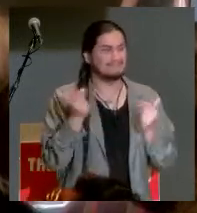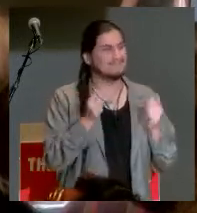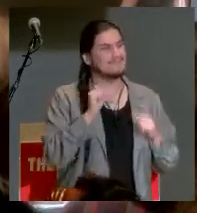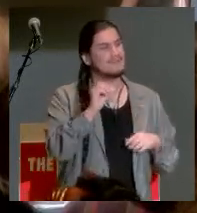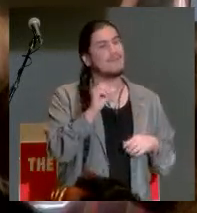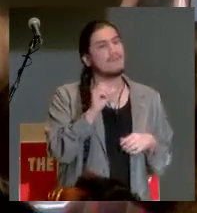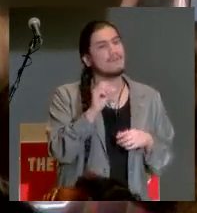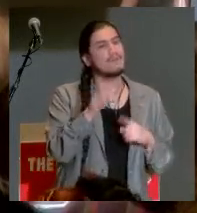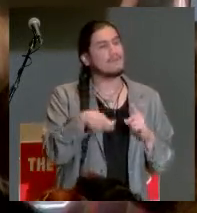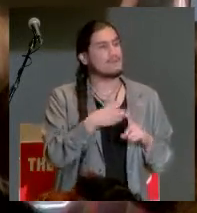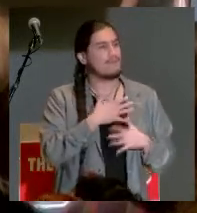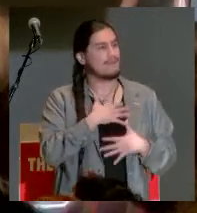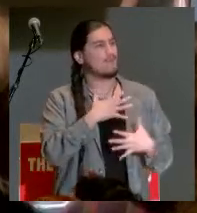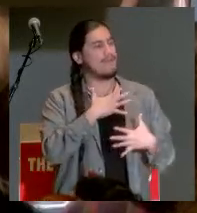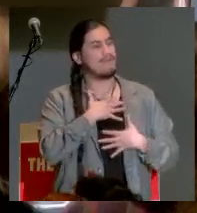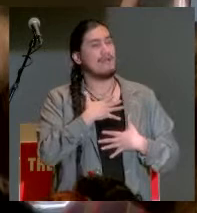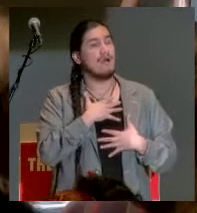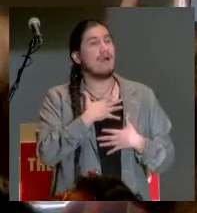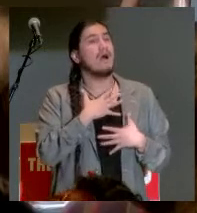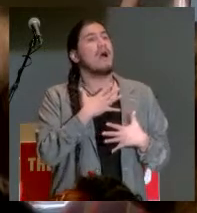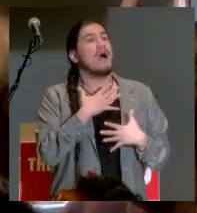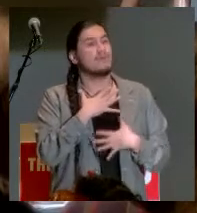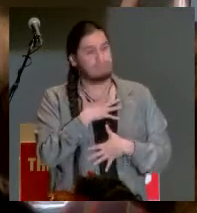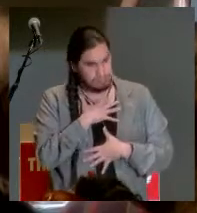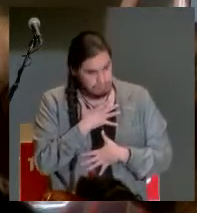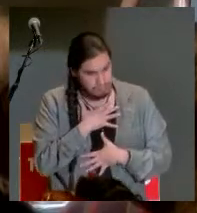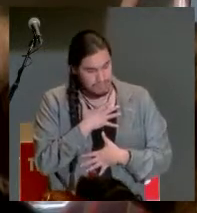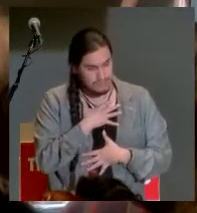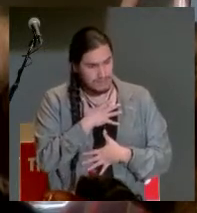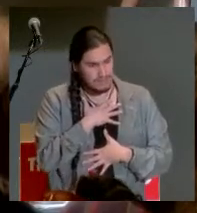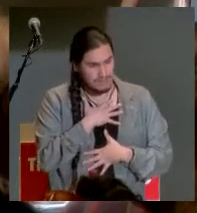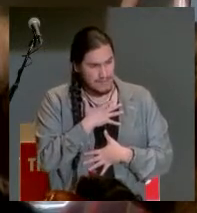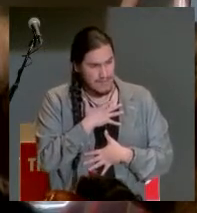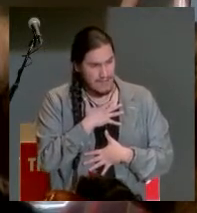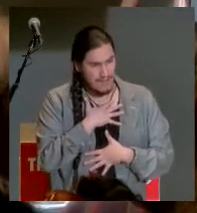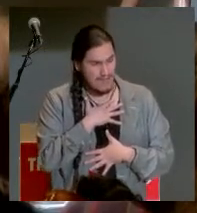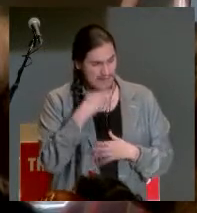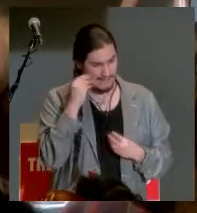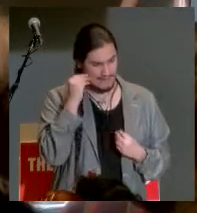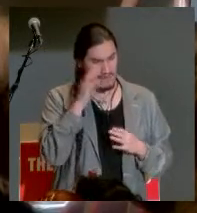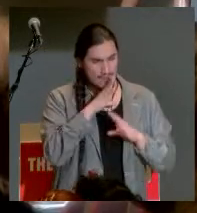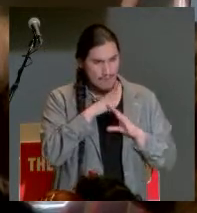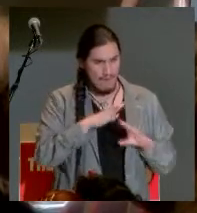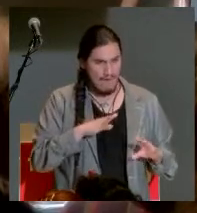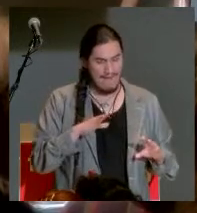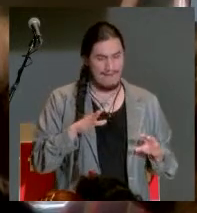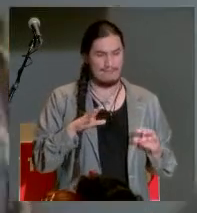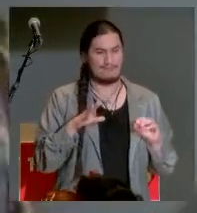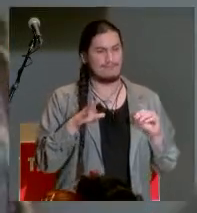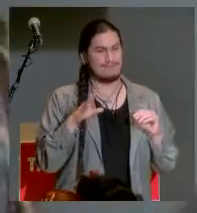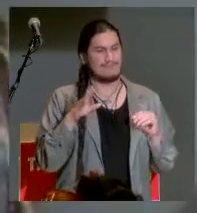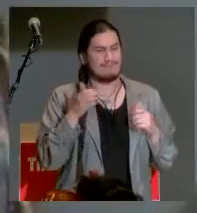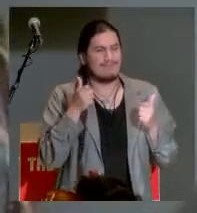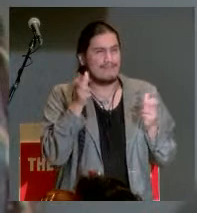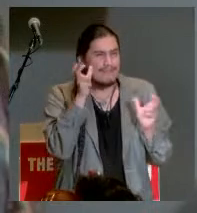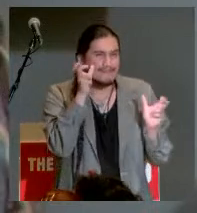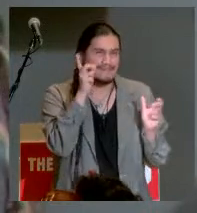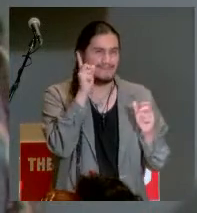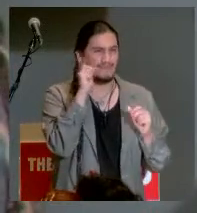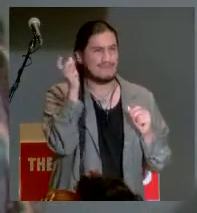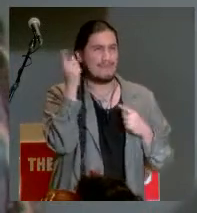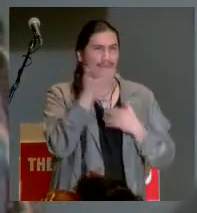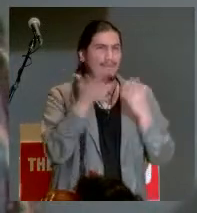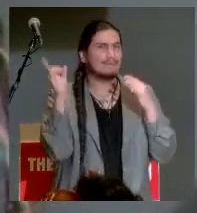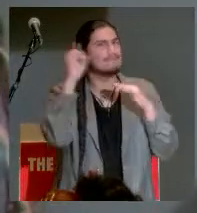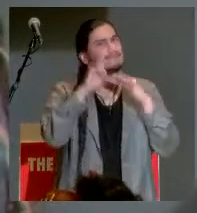So then when my breath would run out, I would just look for quieter narrators. Yeah. And then